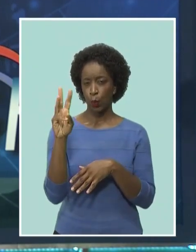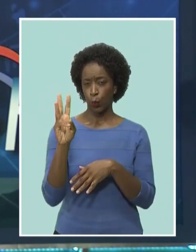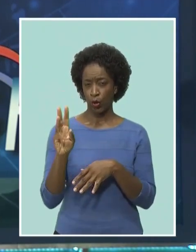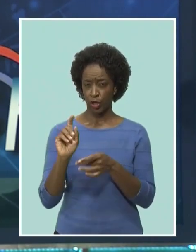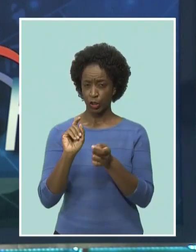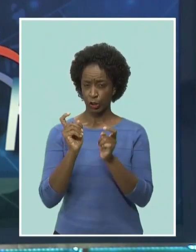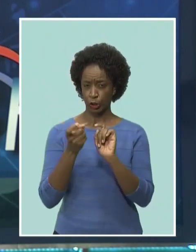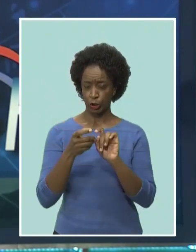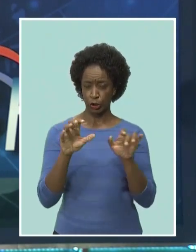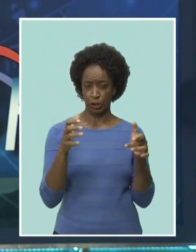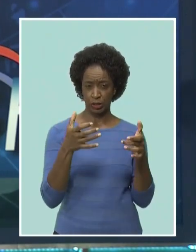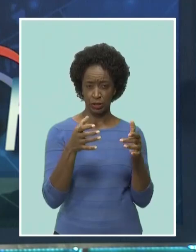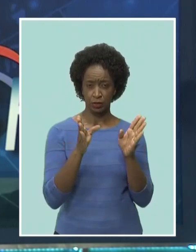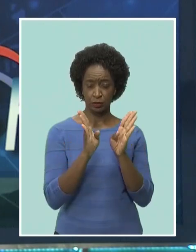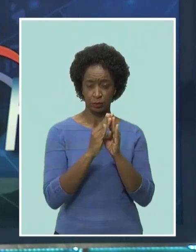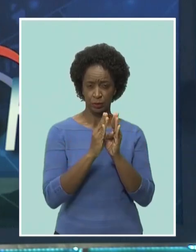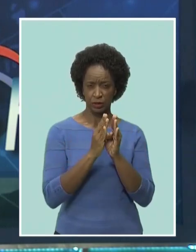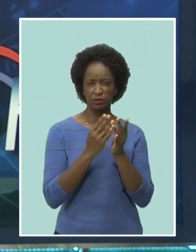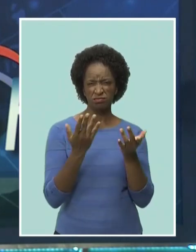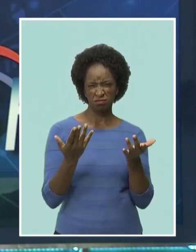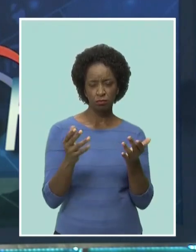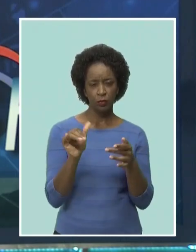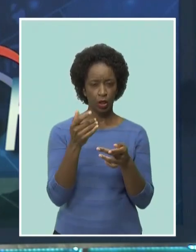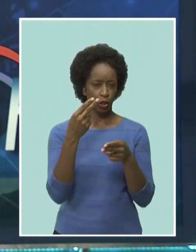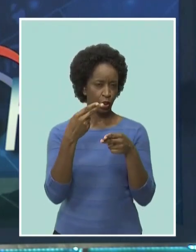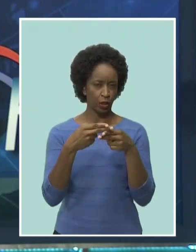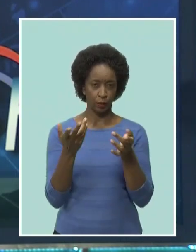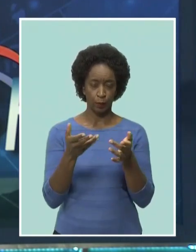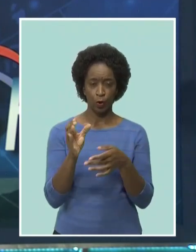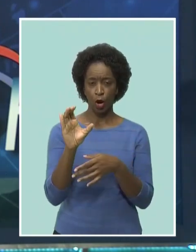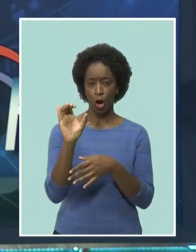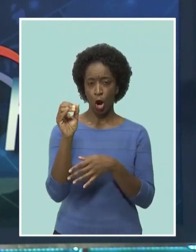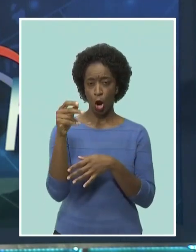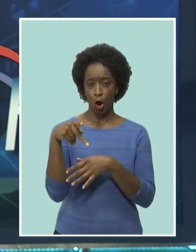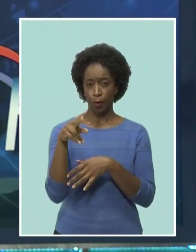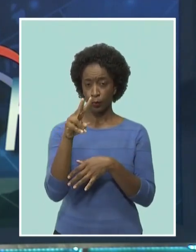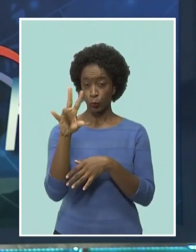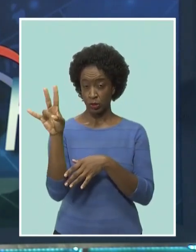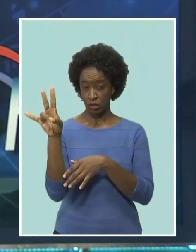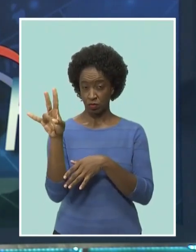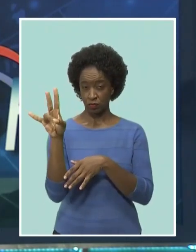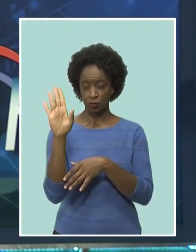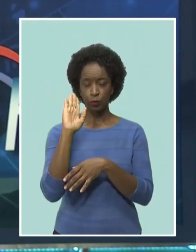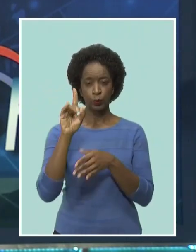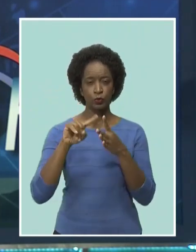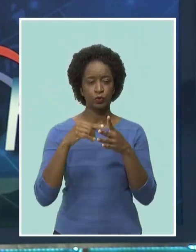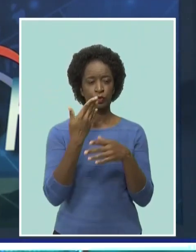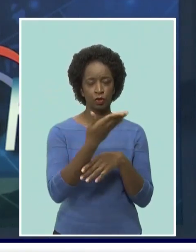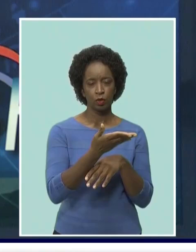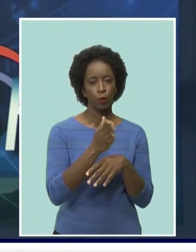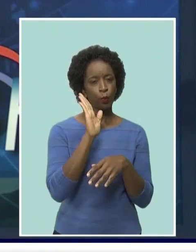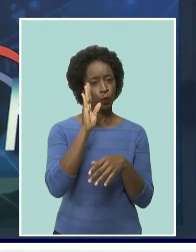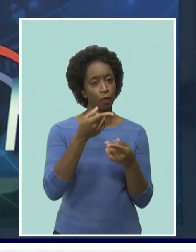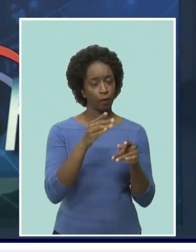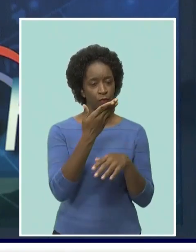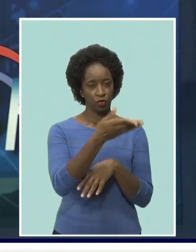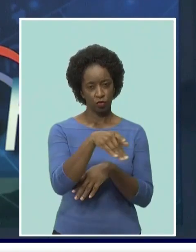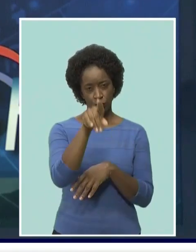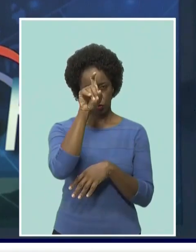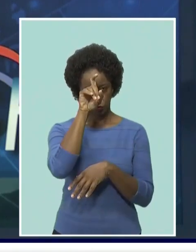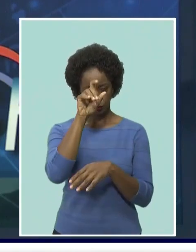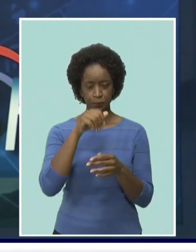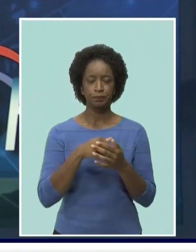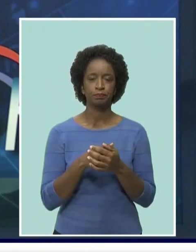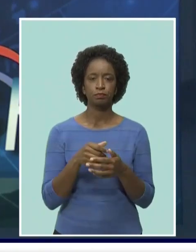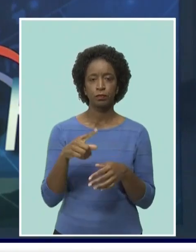COP27, which opens in a matter of days in Egypt. The Ministers of the Environment and Sustainable Development of CARICOM met over the weekend for